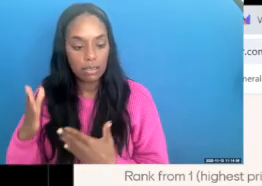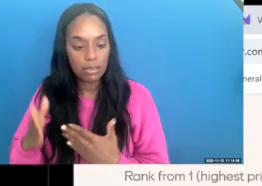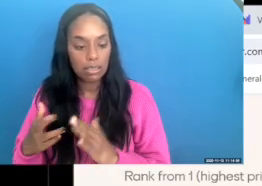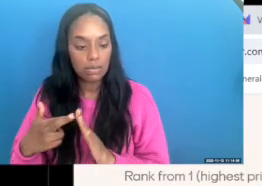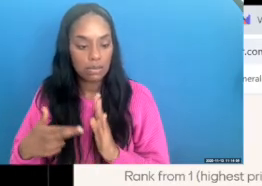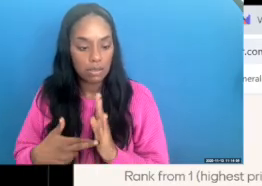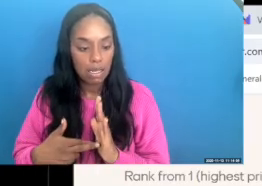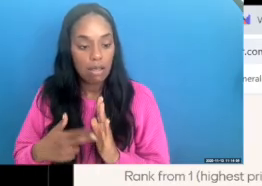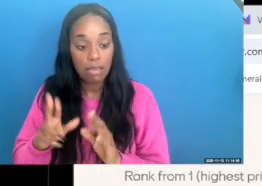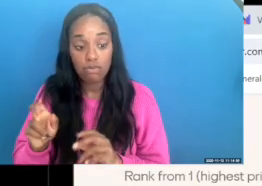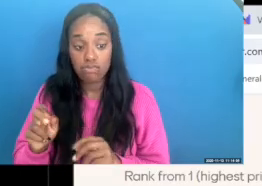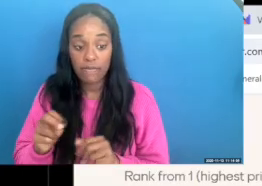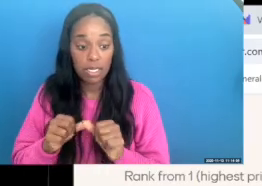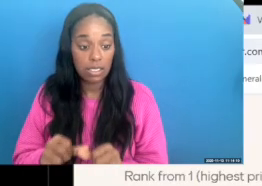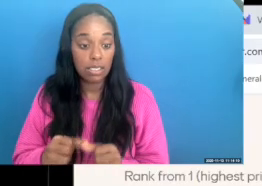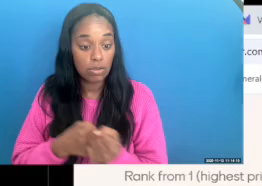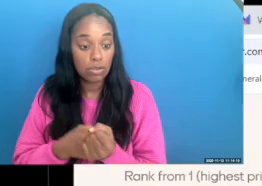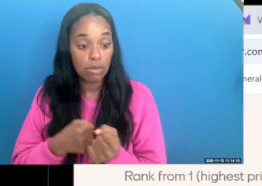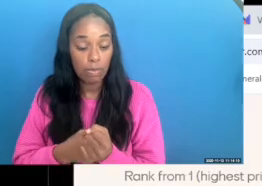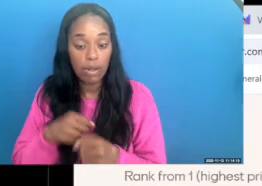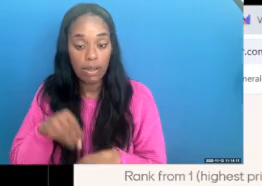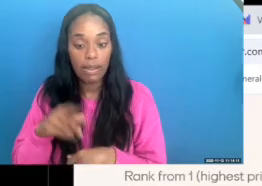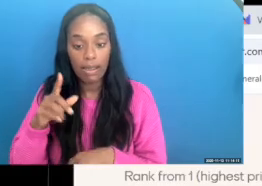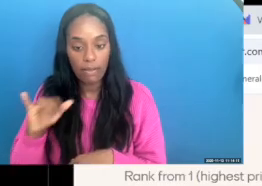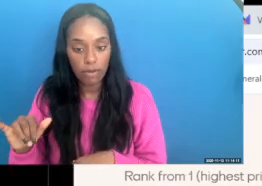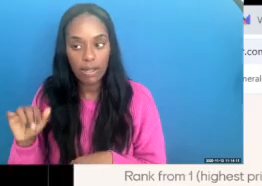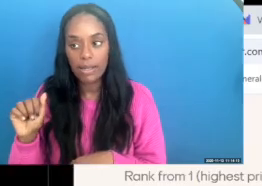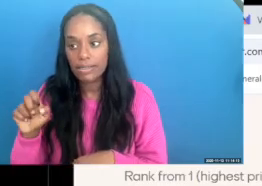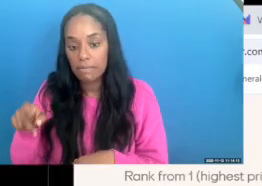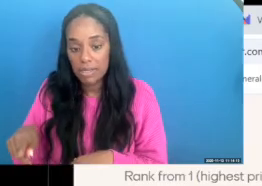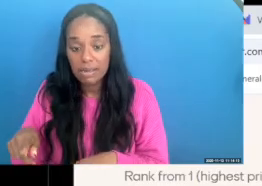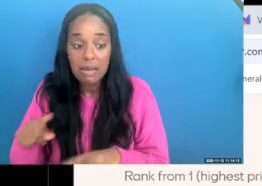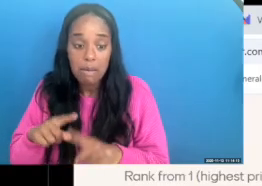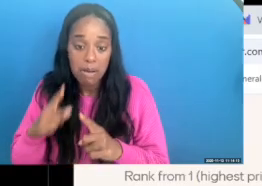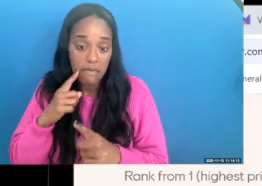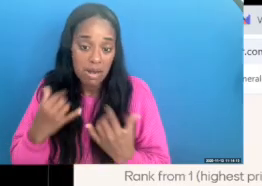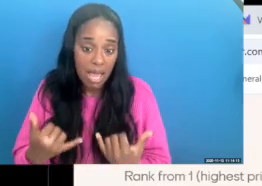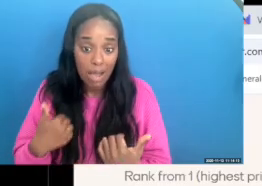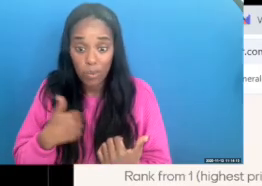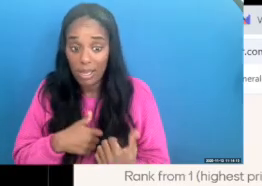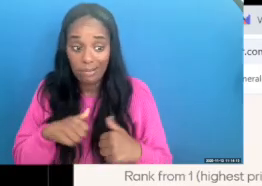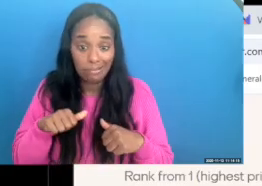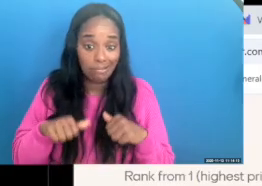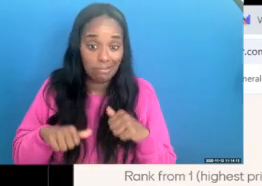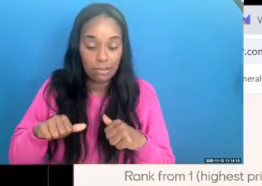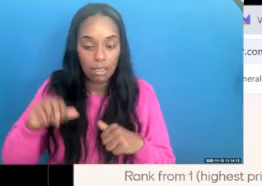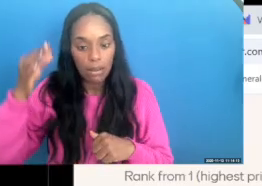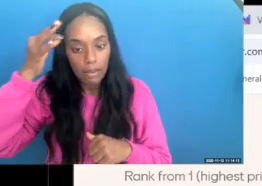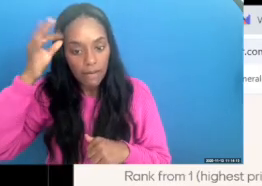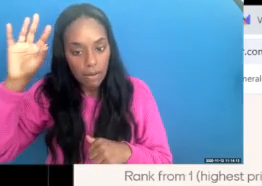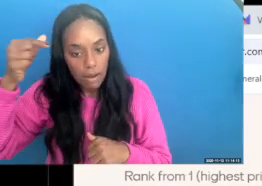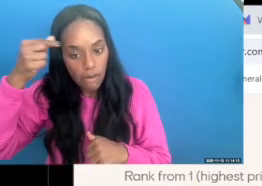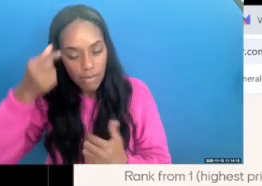supply-side regulations that Rivian continues to strongly support and looks forward to seeing back in force in California as soon as possible. But